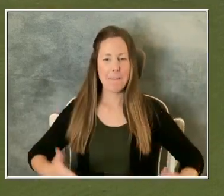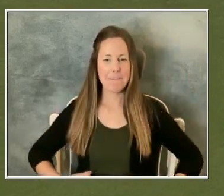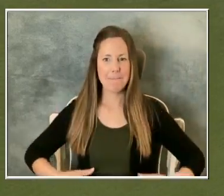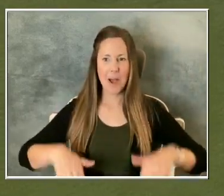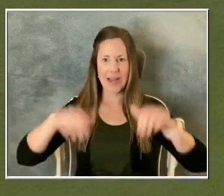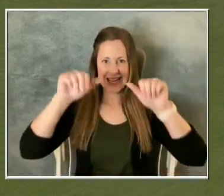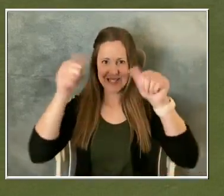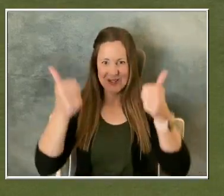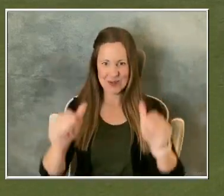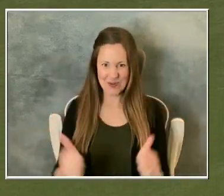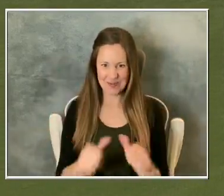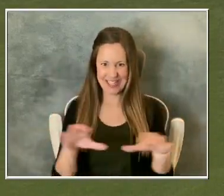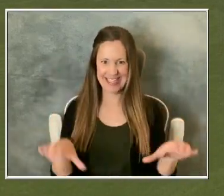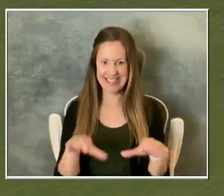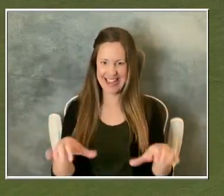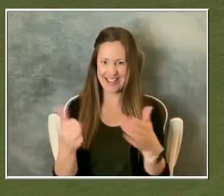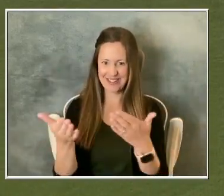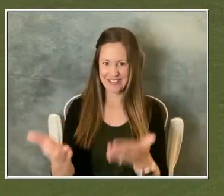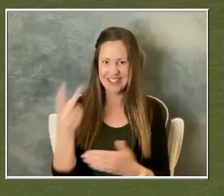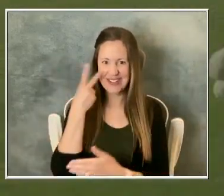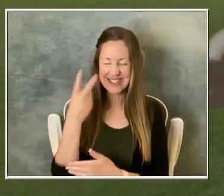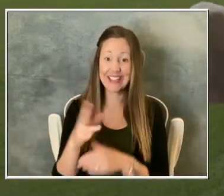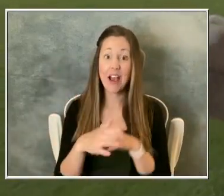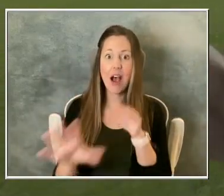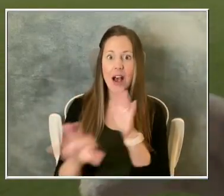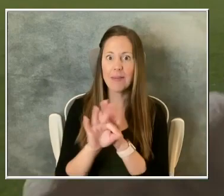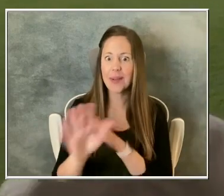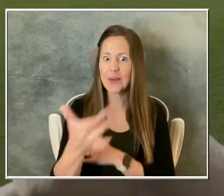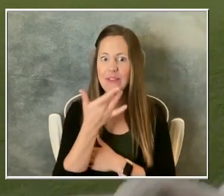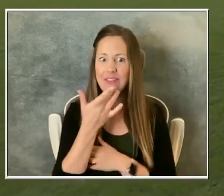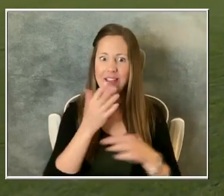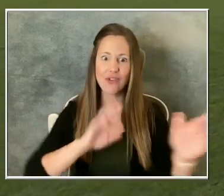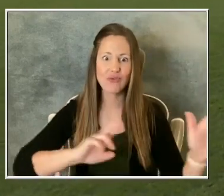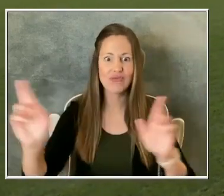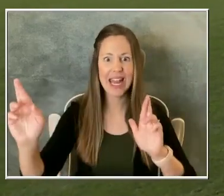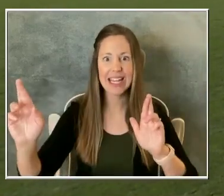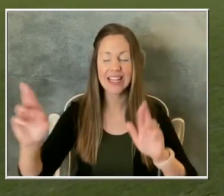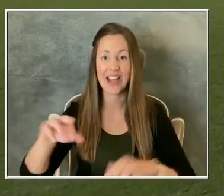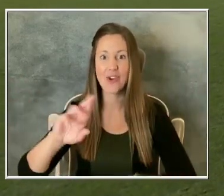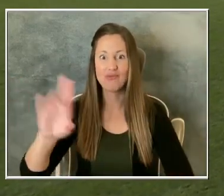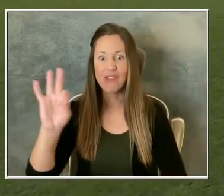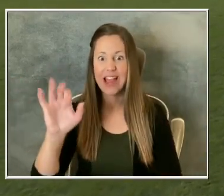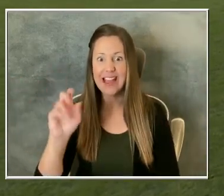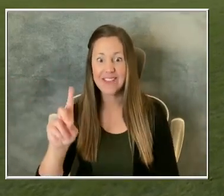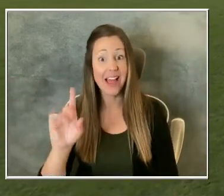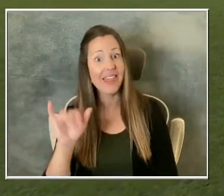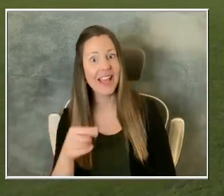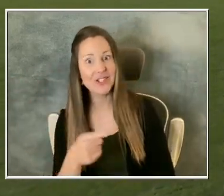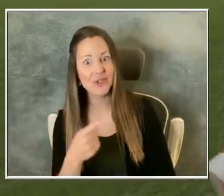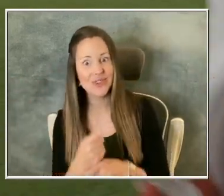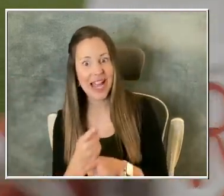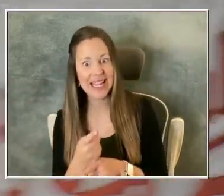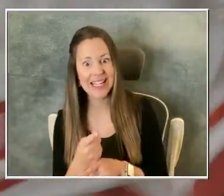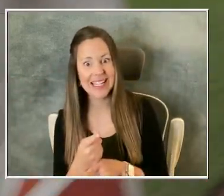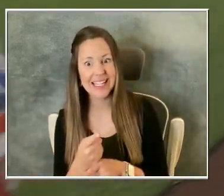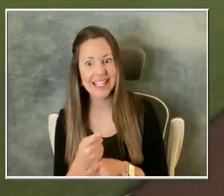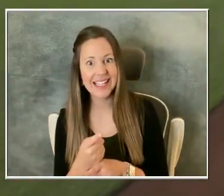Pick your favorite. They're ready to go from the bullpen in right field. Now, that's you. You're the ketchup. That would be me.